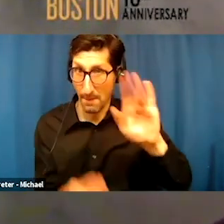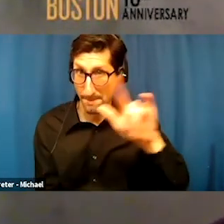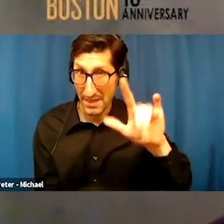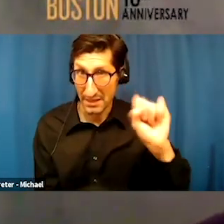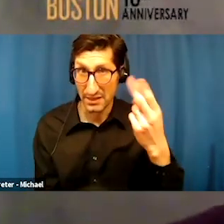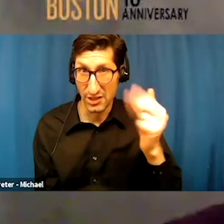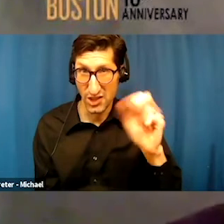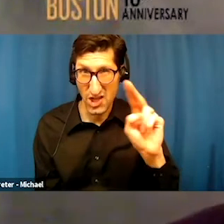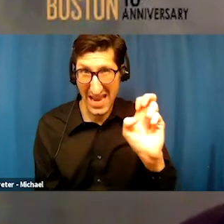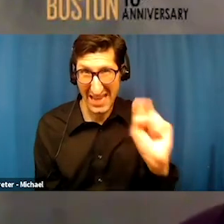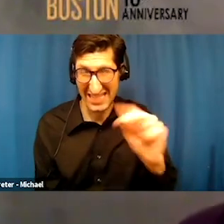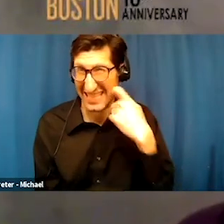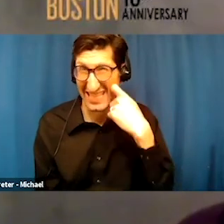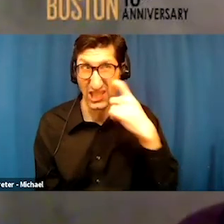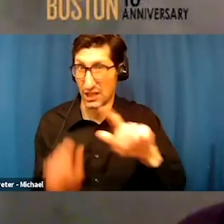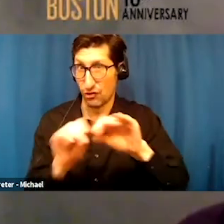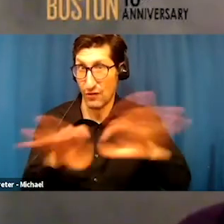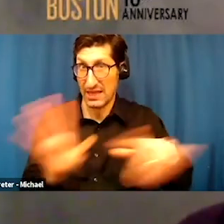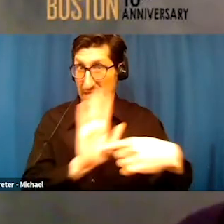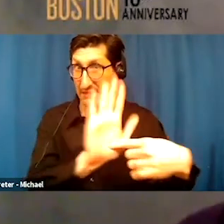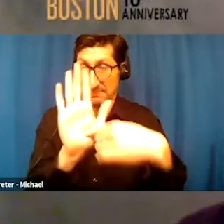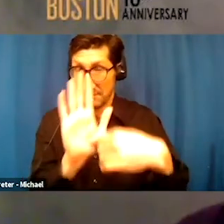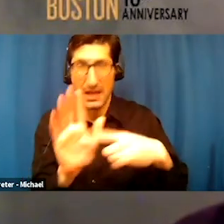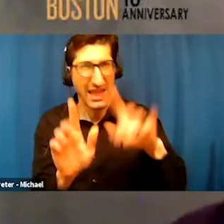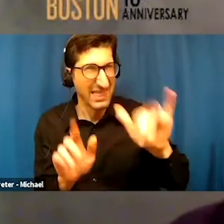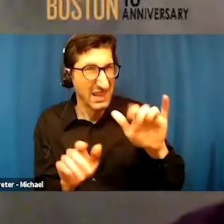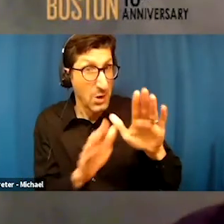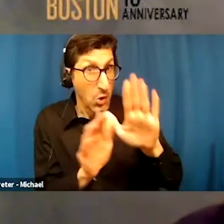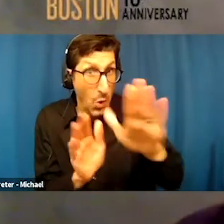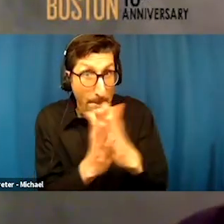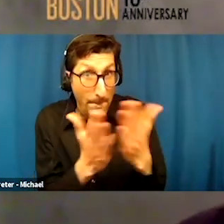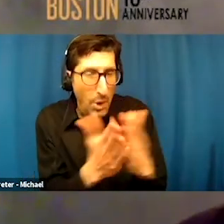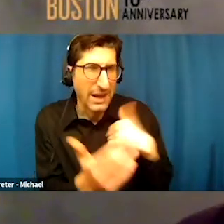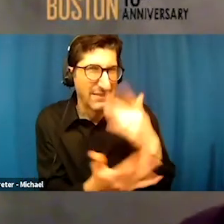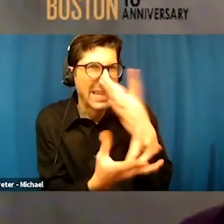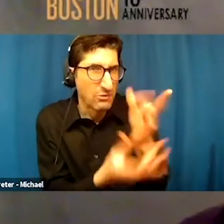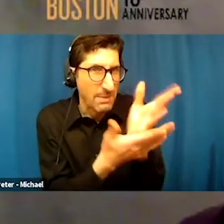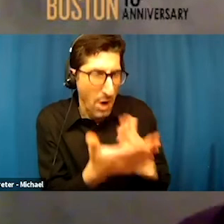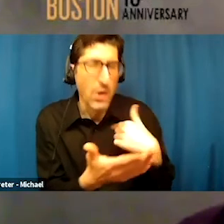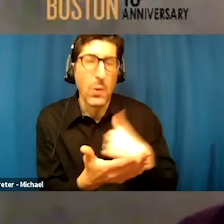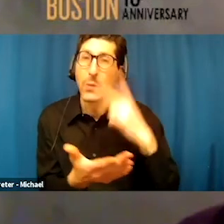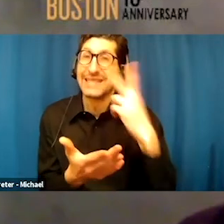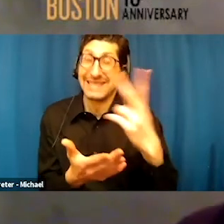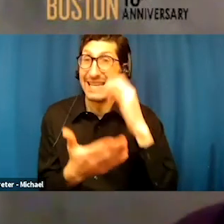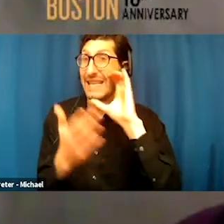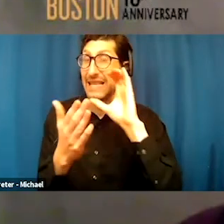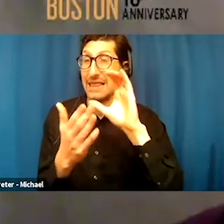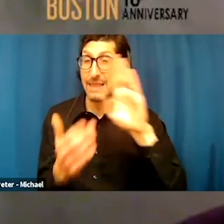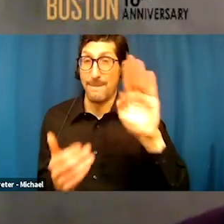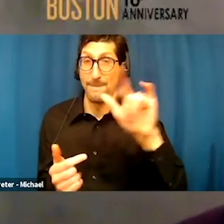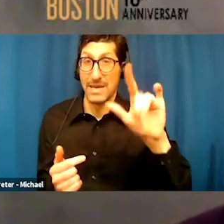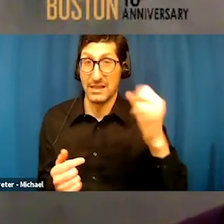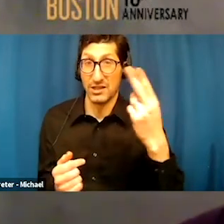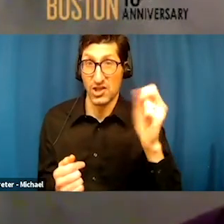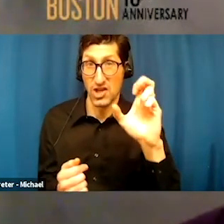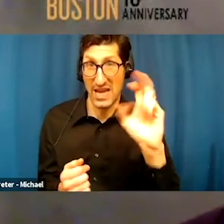Um, and it's a very interesting part in the book where you, where you actually, where, where we see the portrait of, of Bill Shannon, where you write